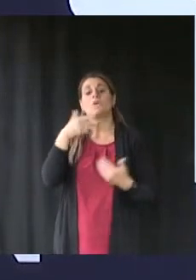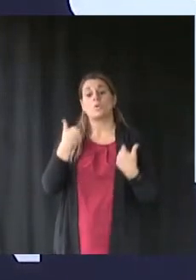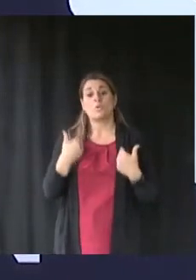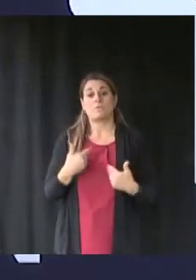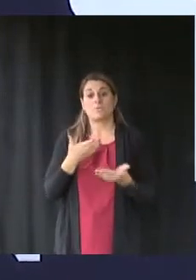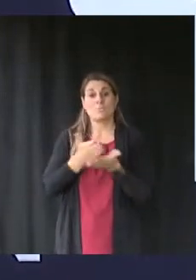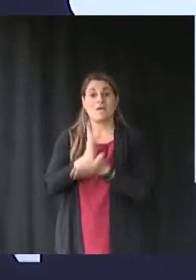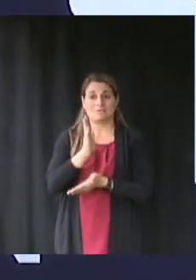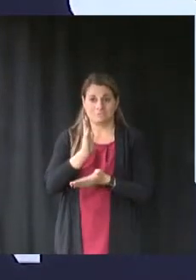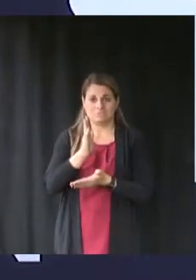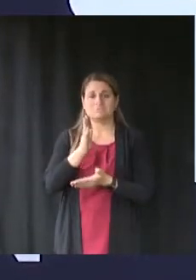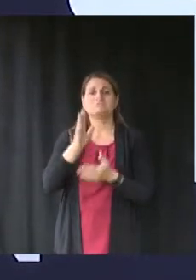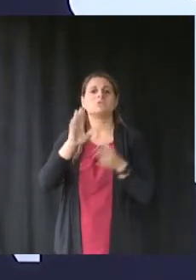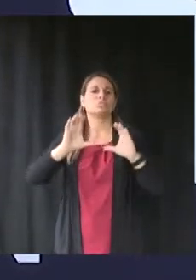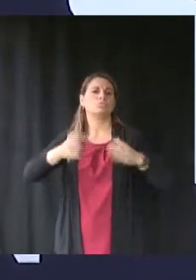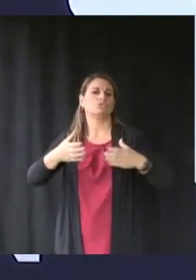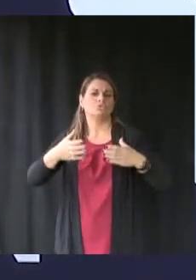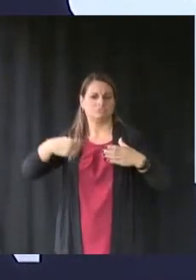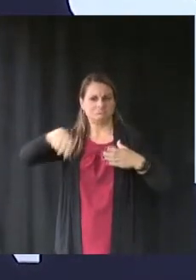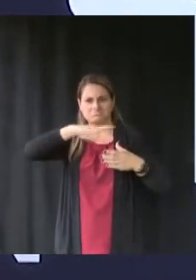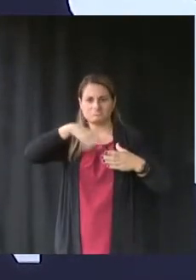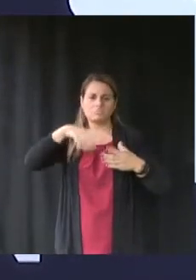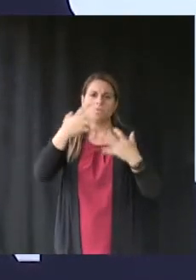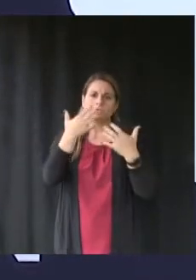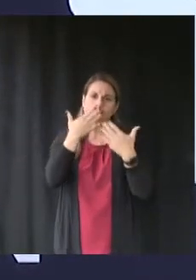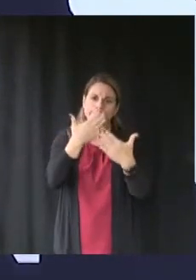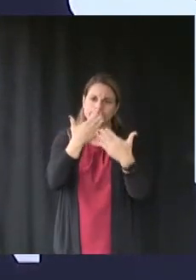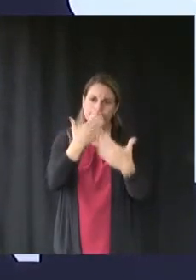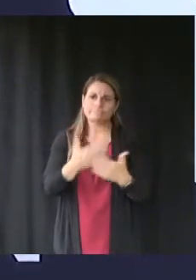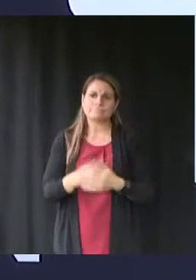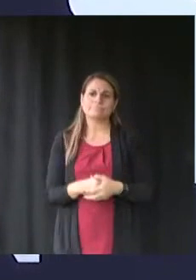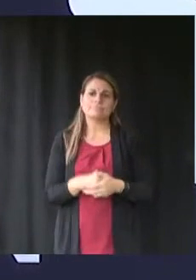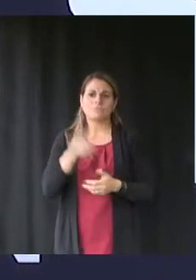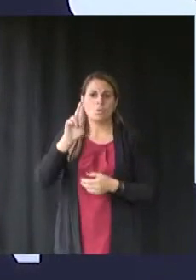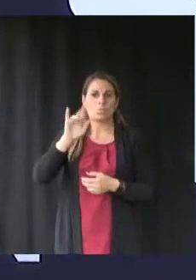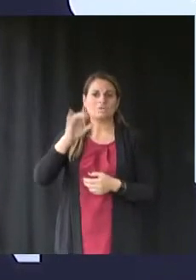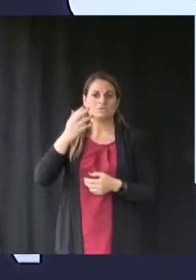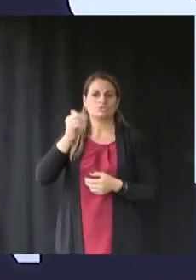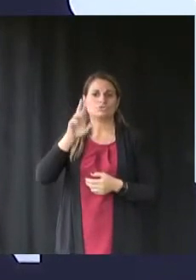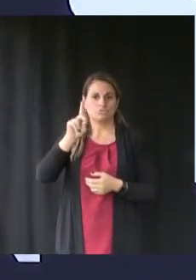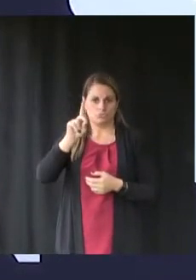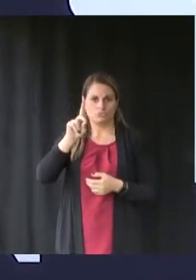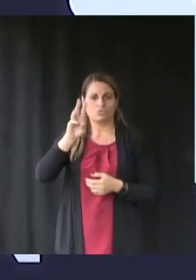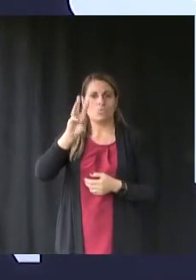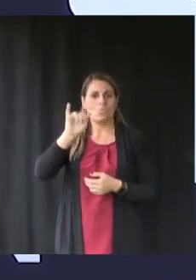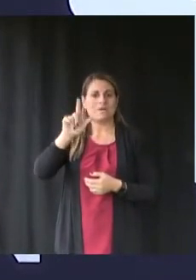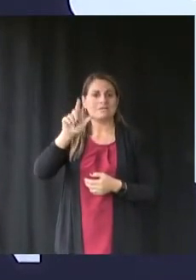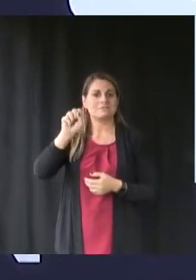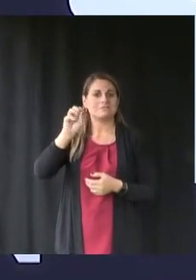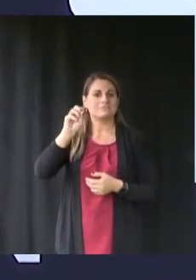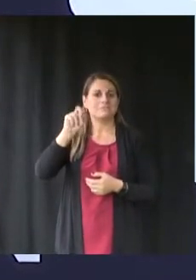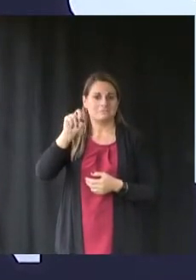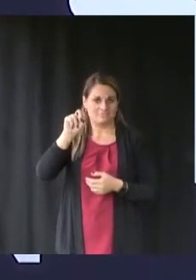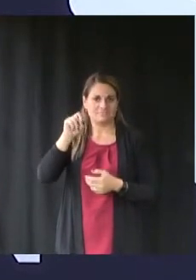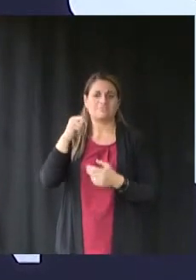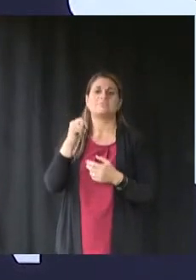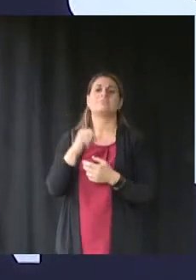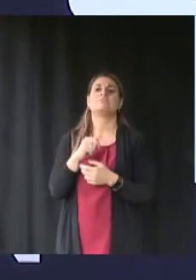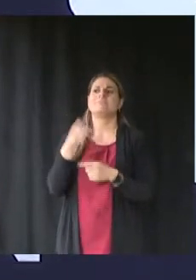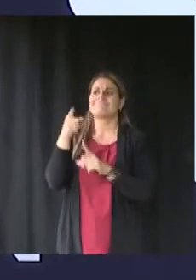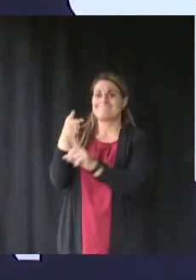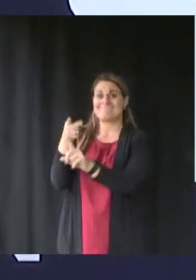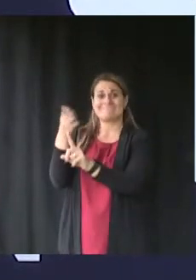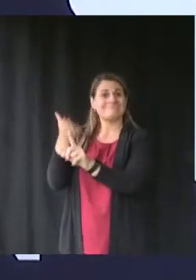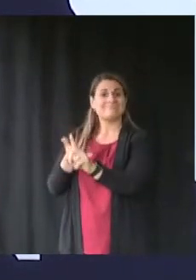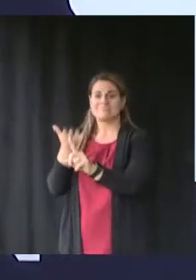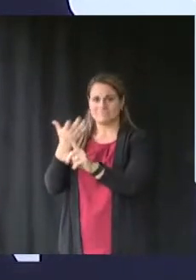happen. Richard Wilson, who is the Gladstein, holds the Gladstein chair, is also tremendously important.